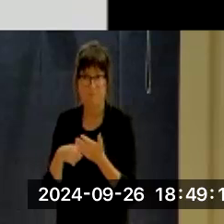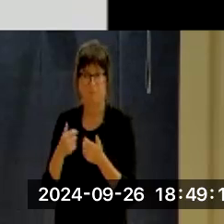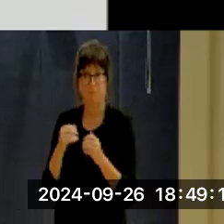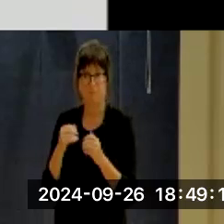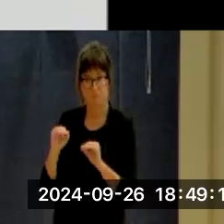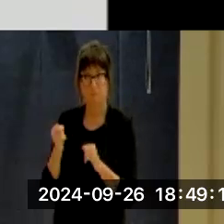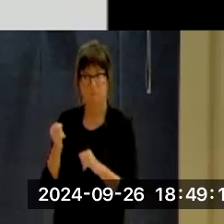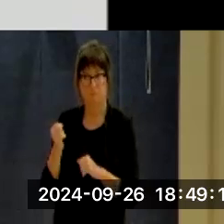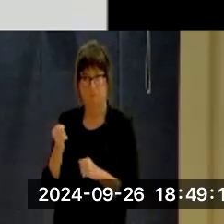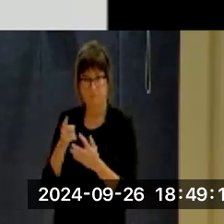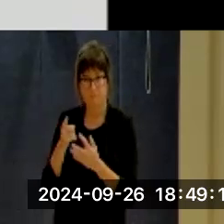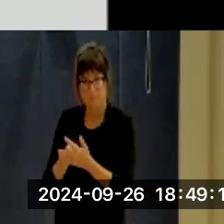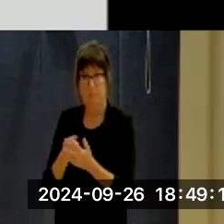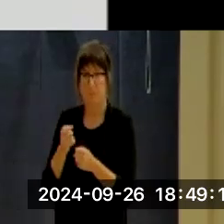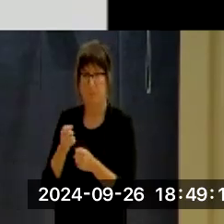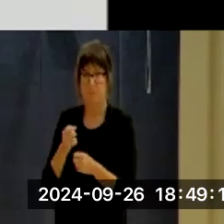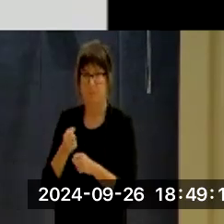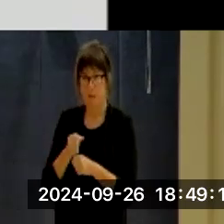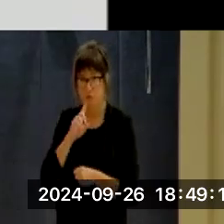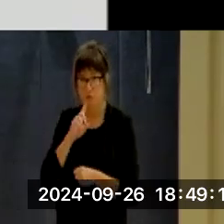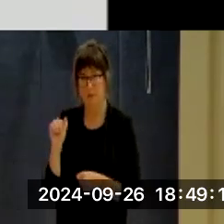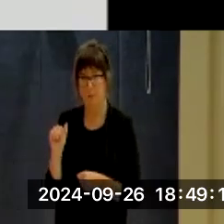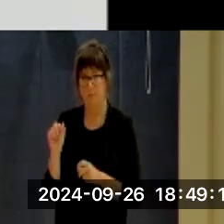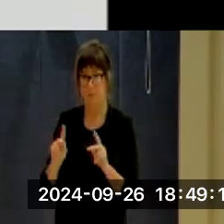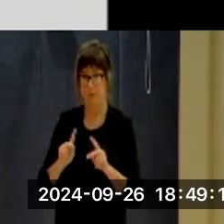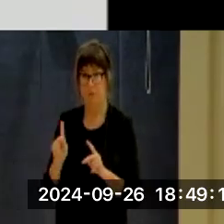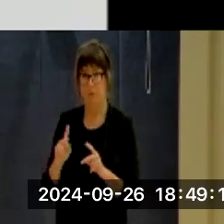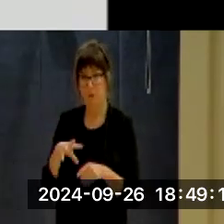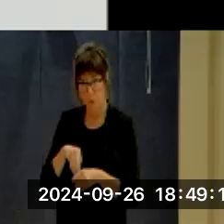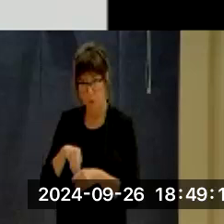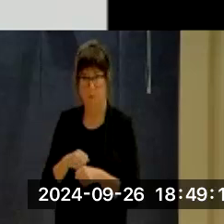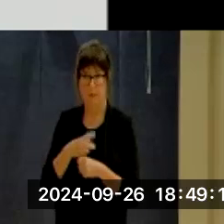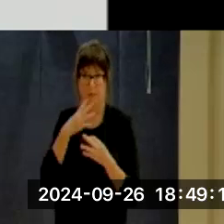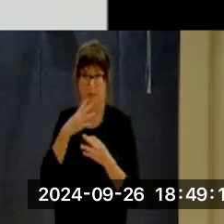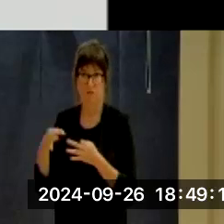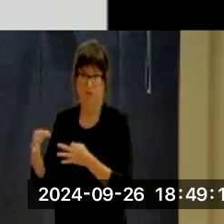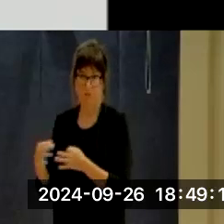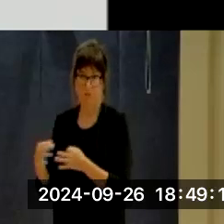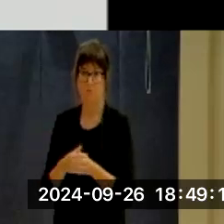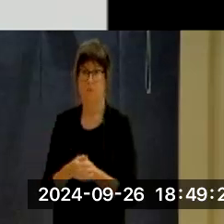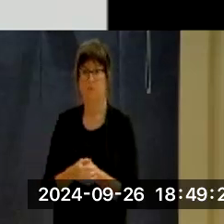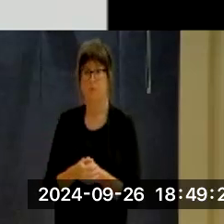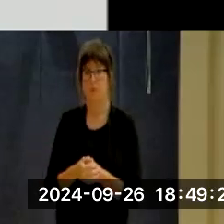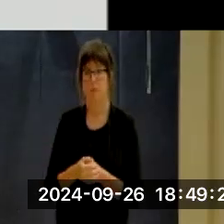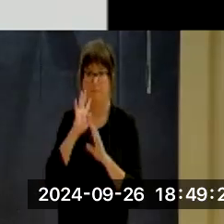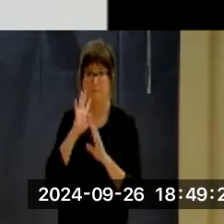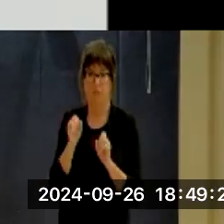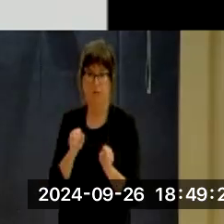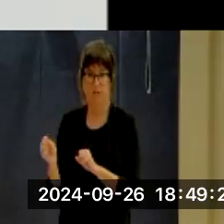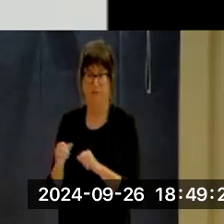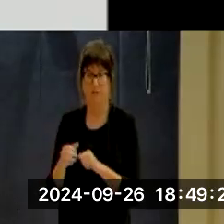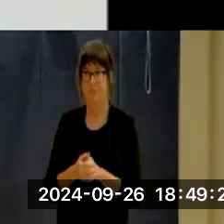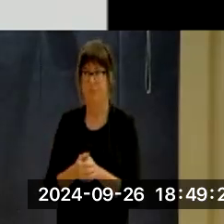disabled voices were included in any type of strategy. And ultimately, when we got to the point of